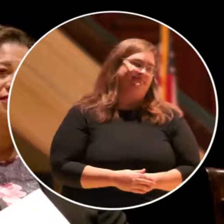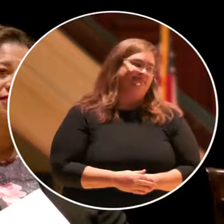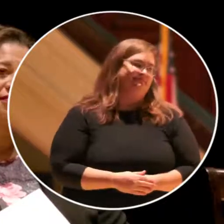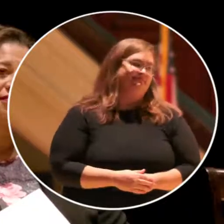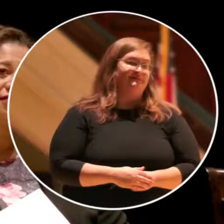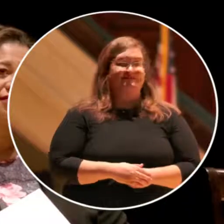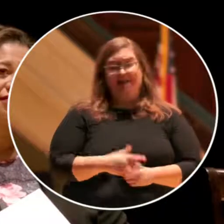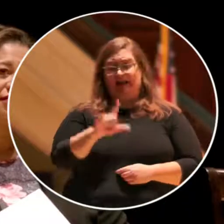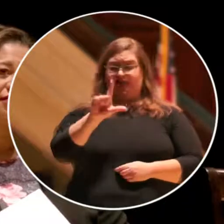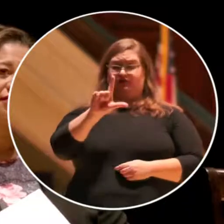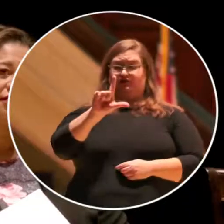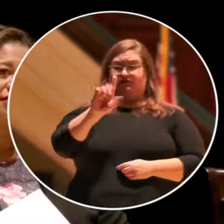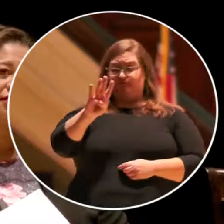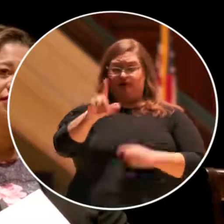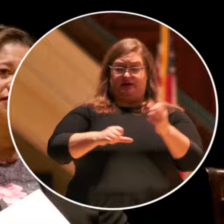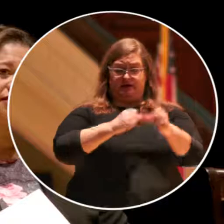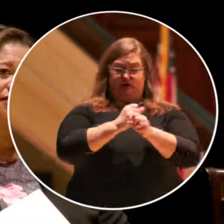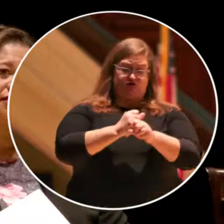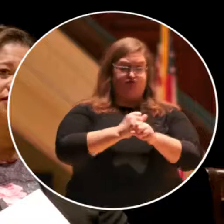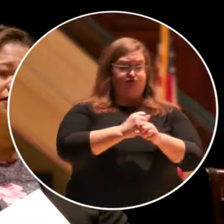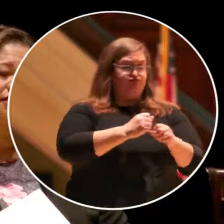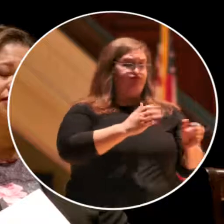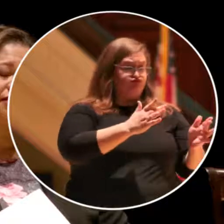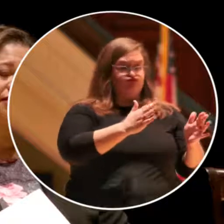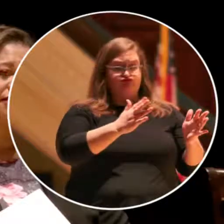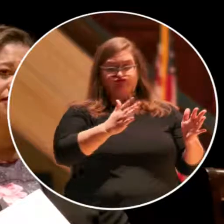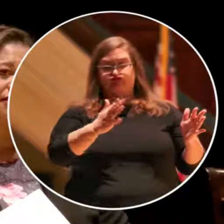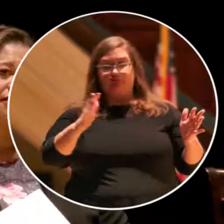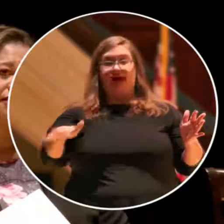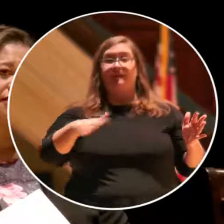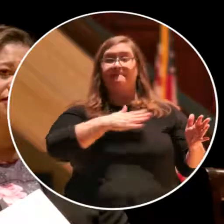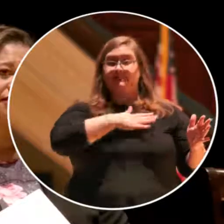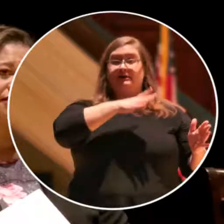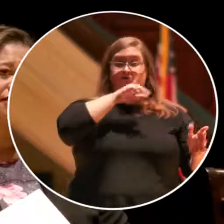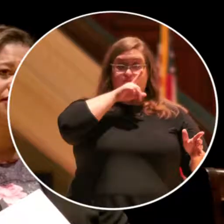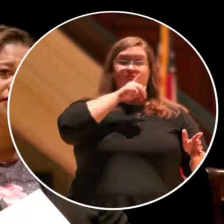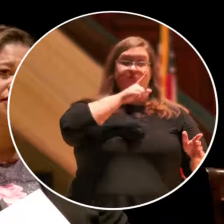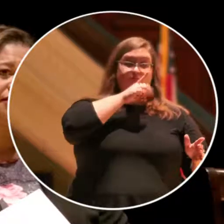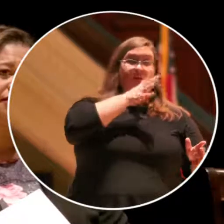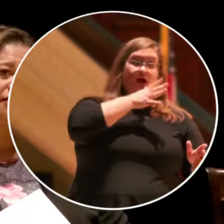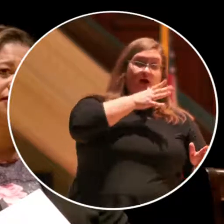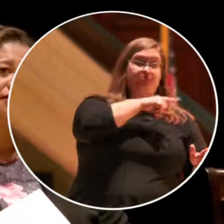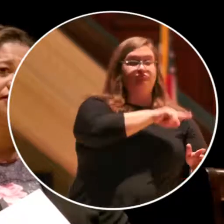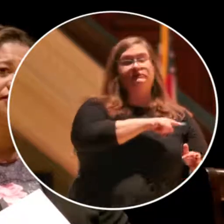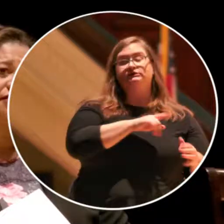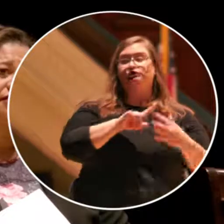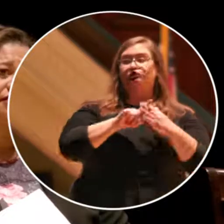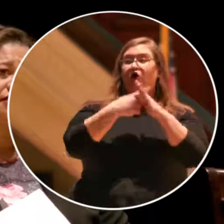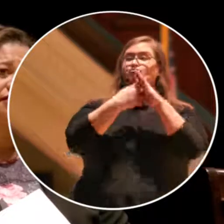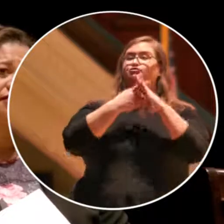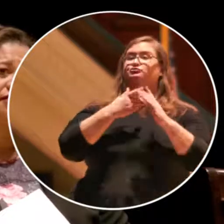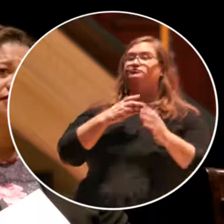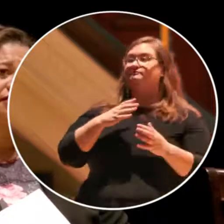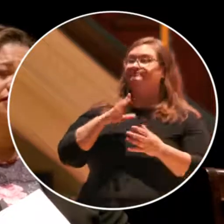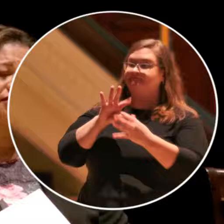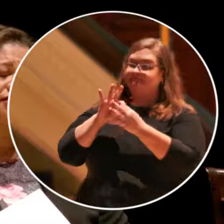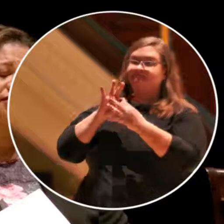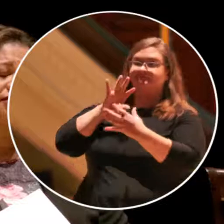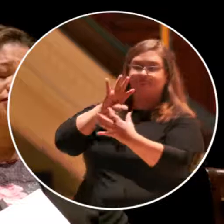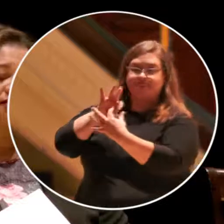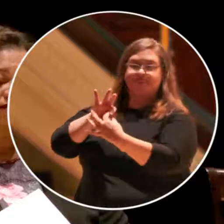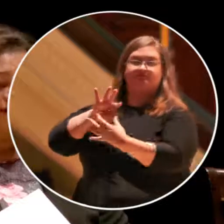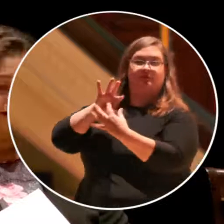my mother has slowly come back into my life, tentative and unsure steps between intimate strangers. She attended my